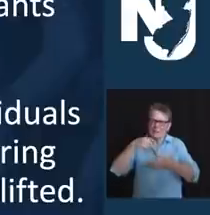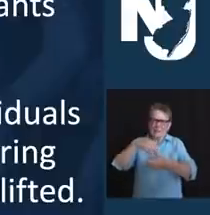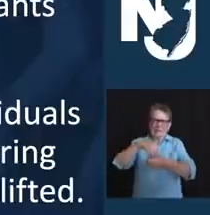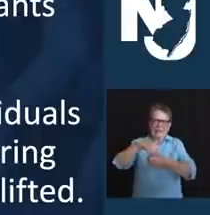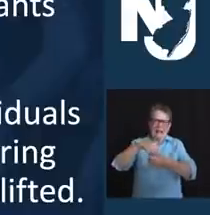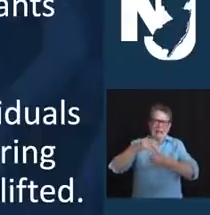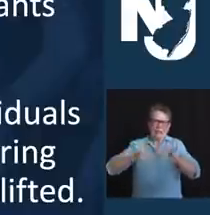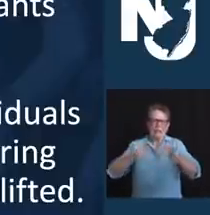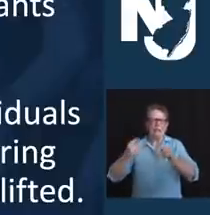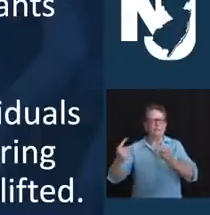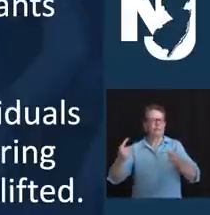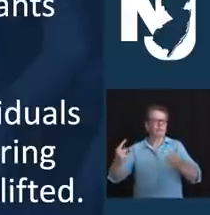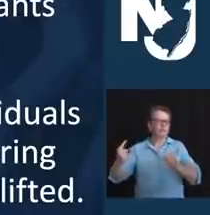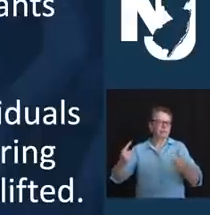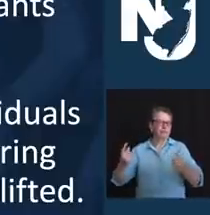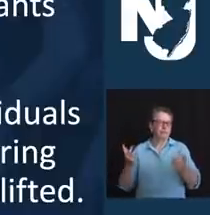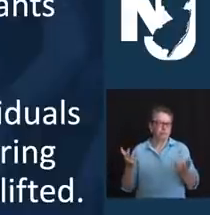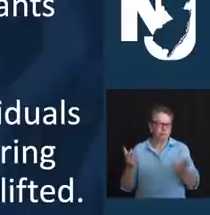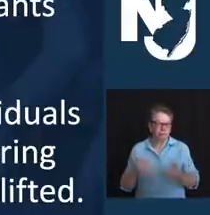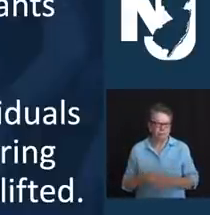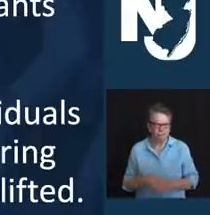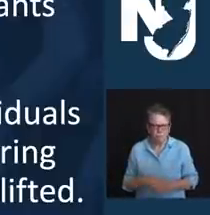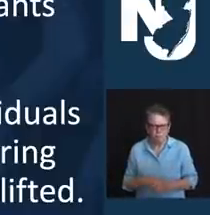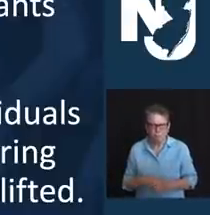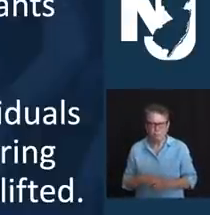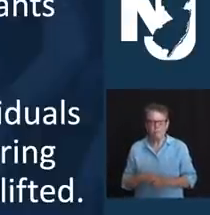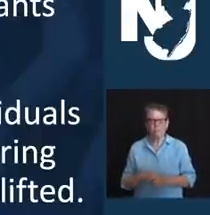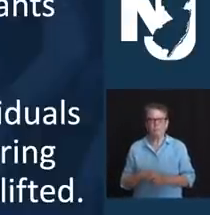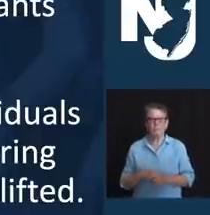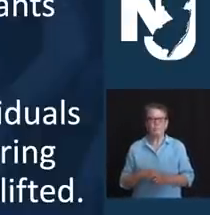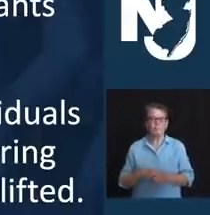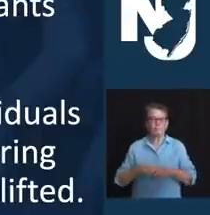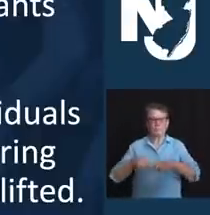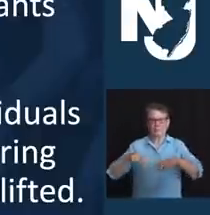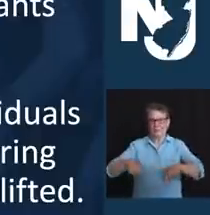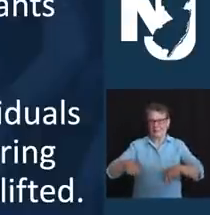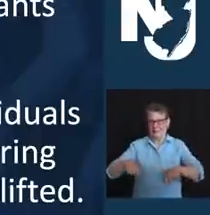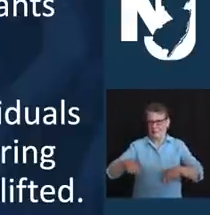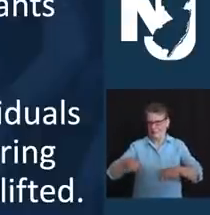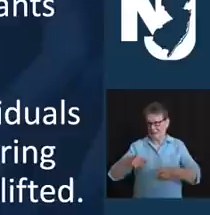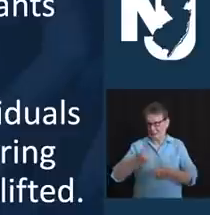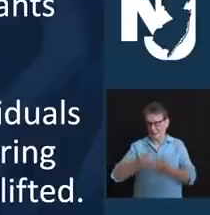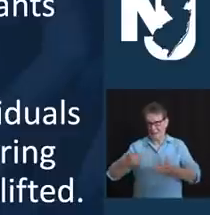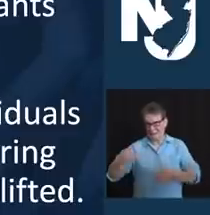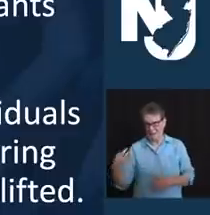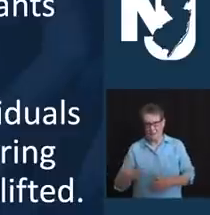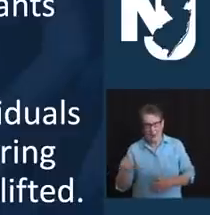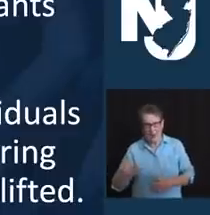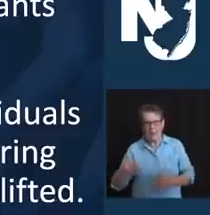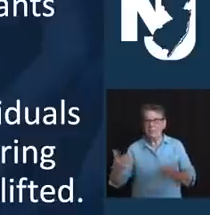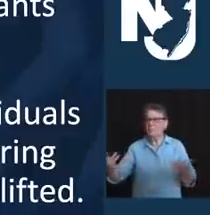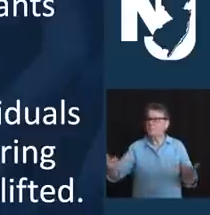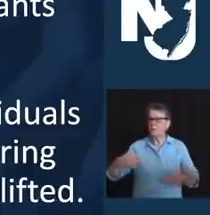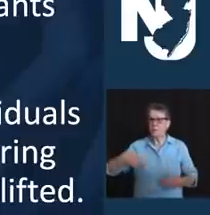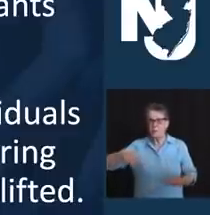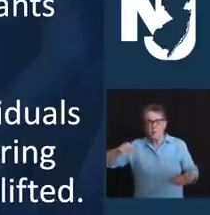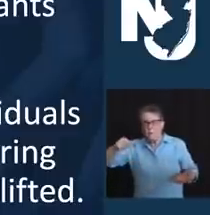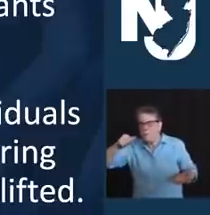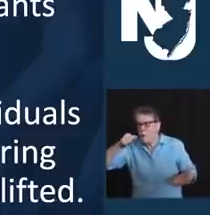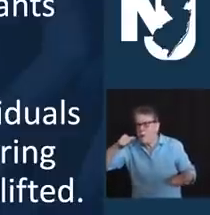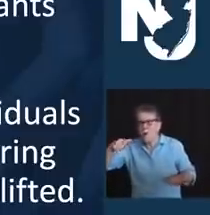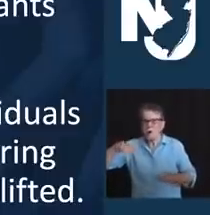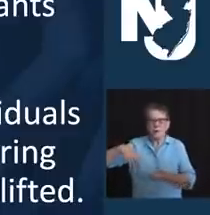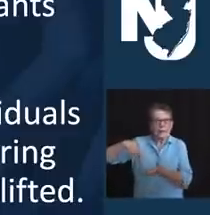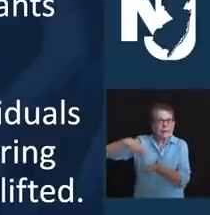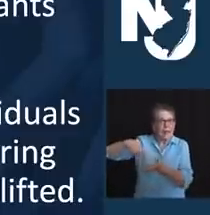may reopen as well. We will also lift the requirements that individuals remain seated while ordering and while eating